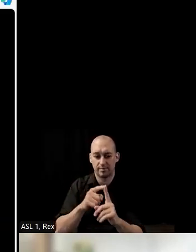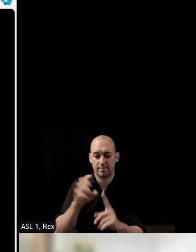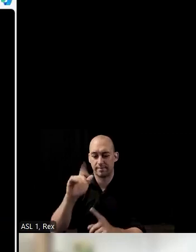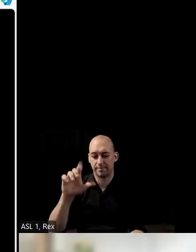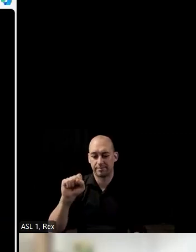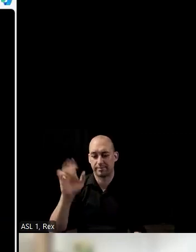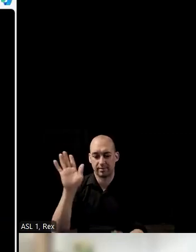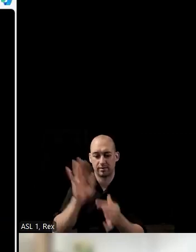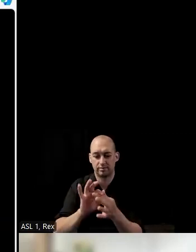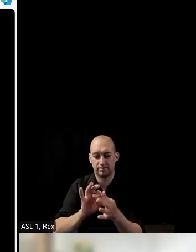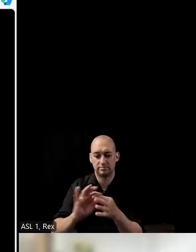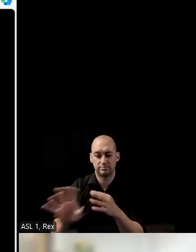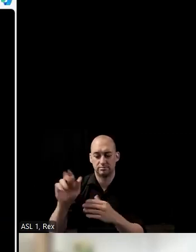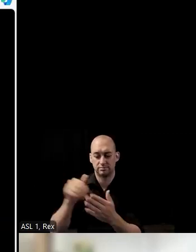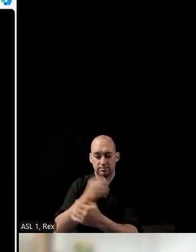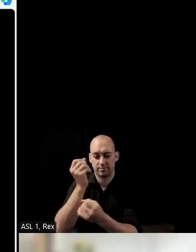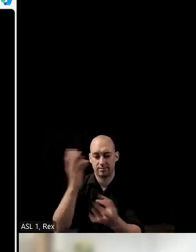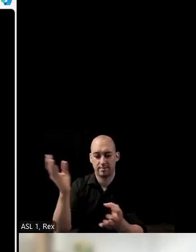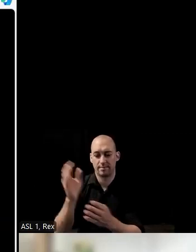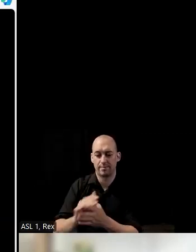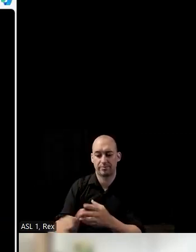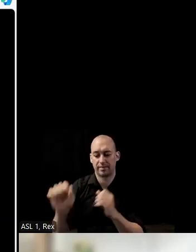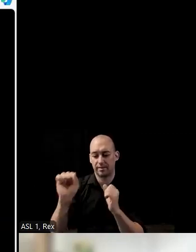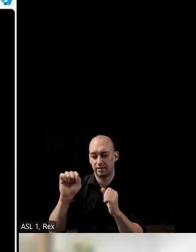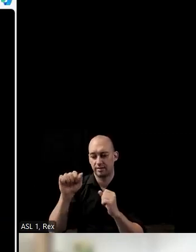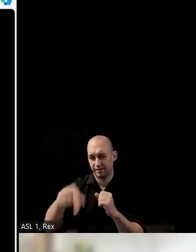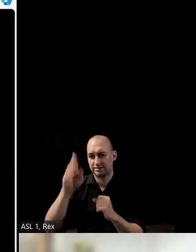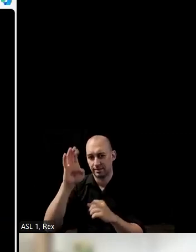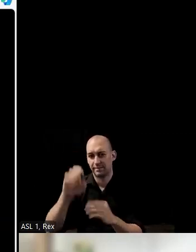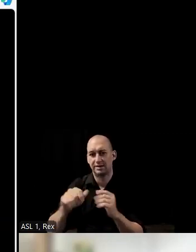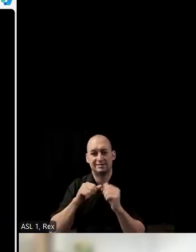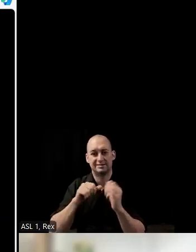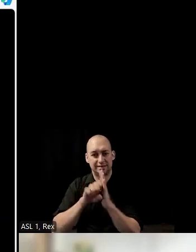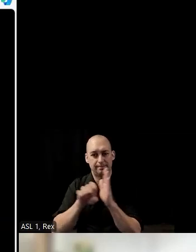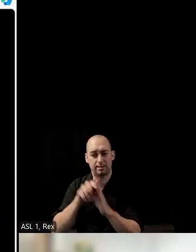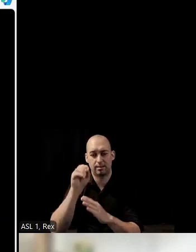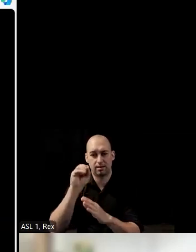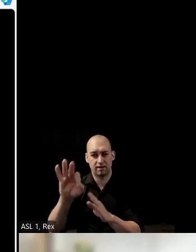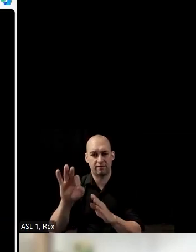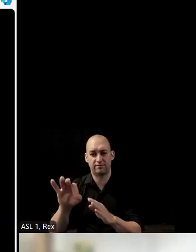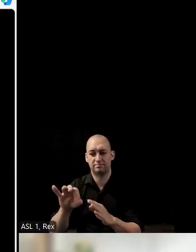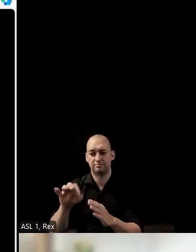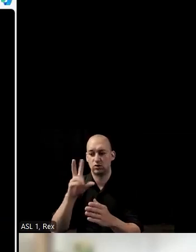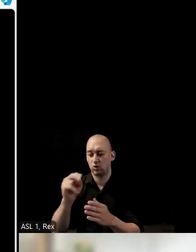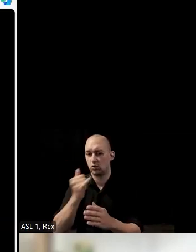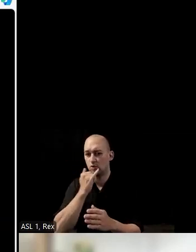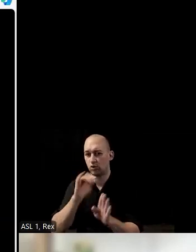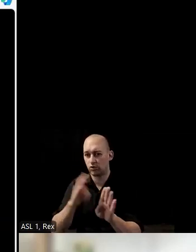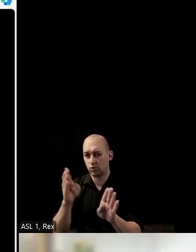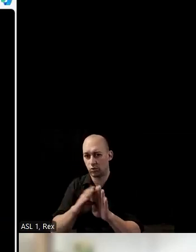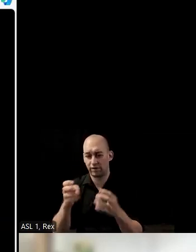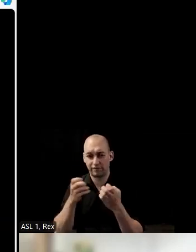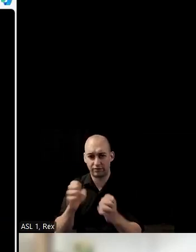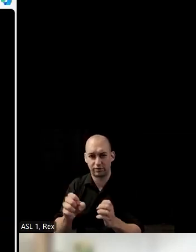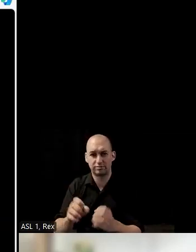pilot. And this pilot could be a model for the state as they build out their No Wrong Door effort that Mark just shared. So go ahead and go